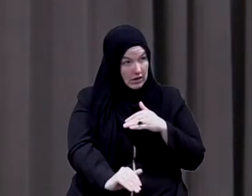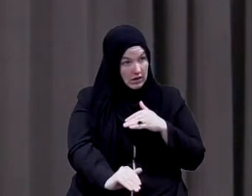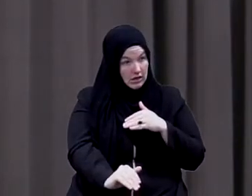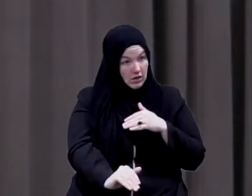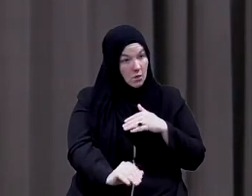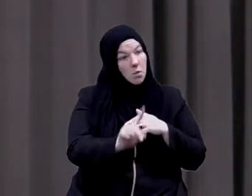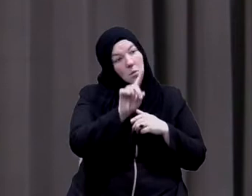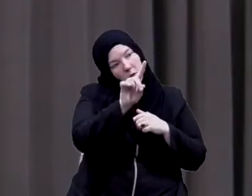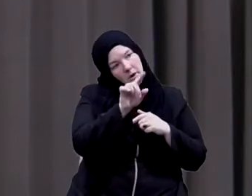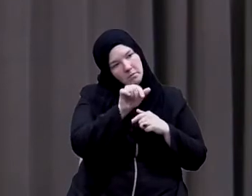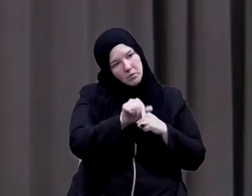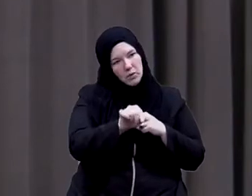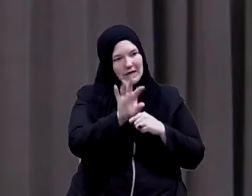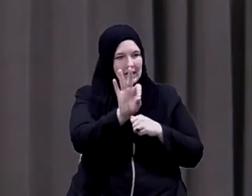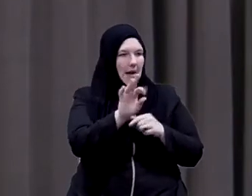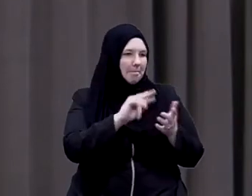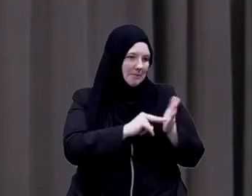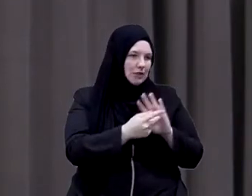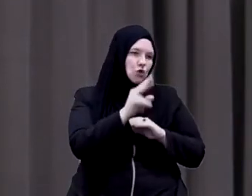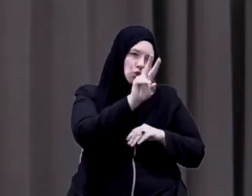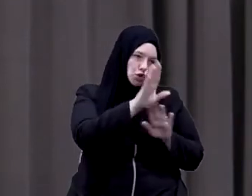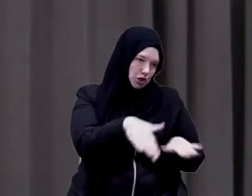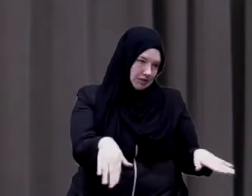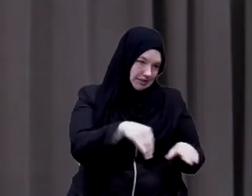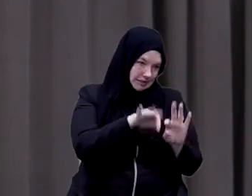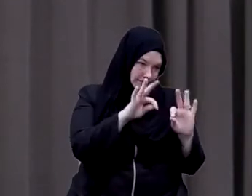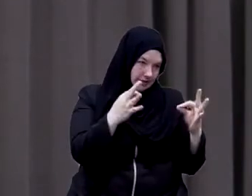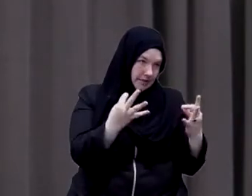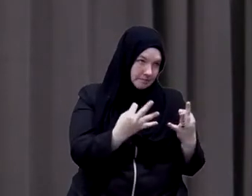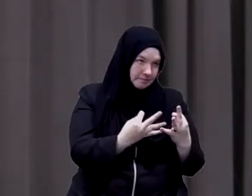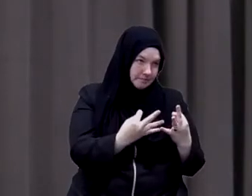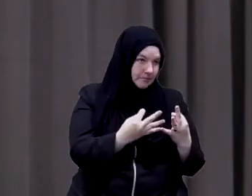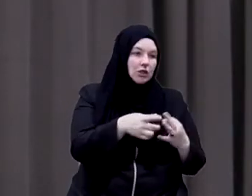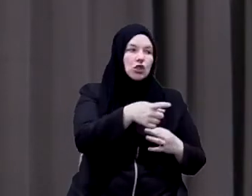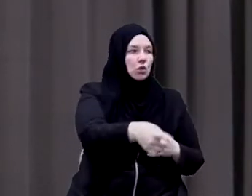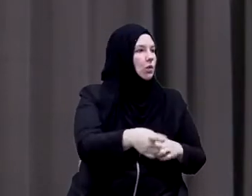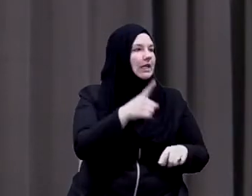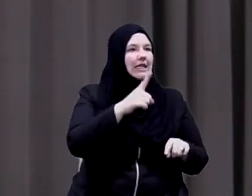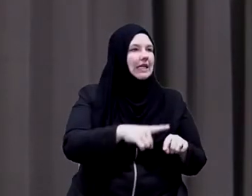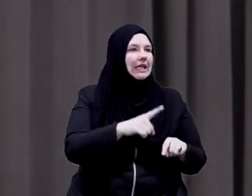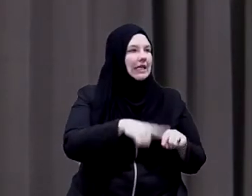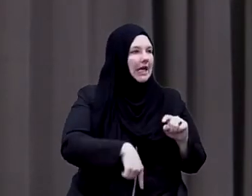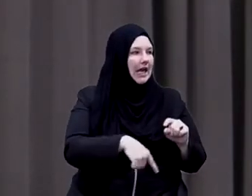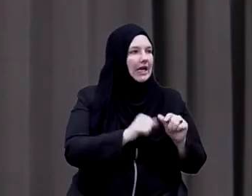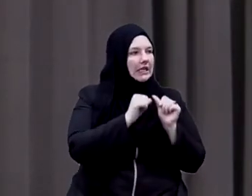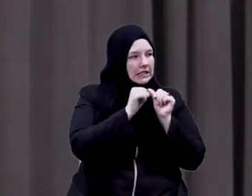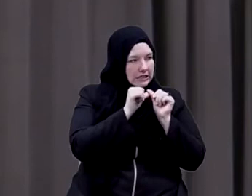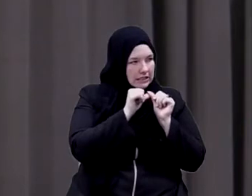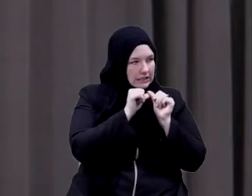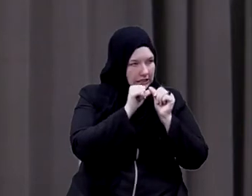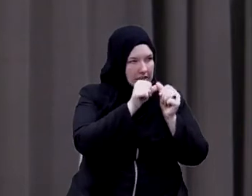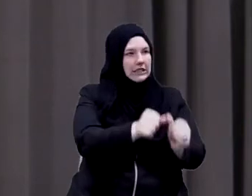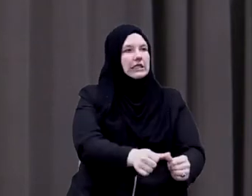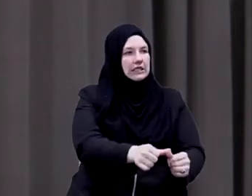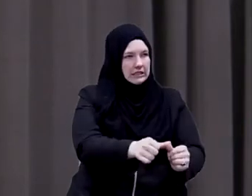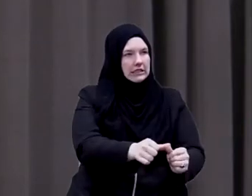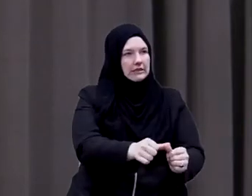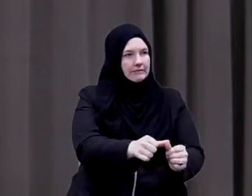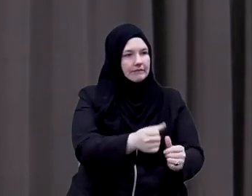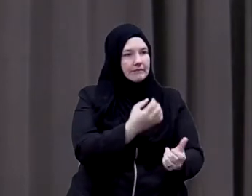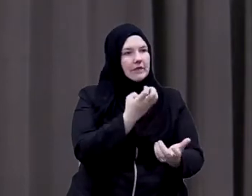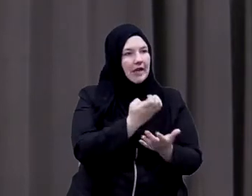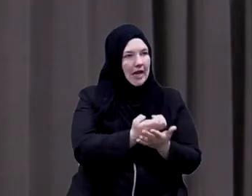least 1.9, you cannot keep and maintain the